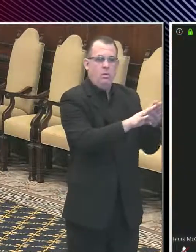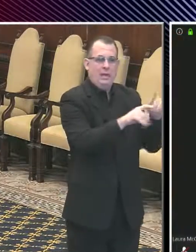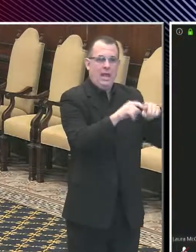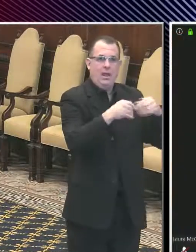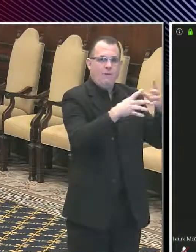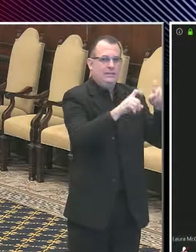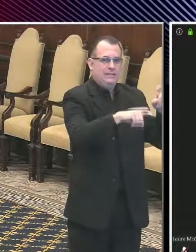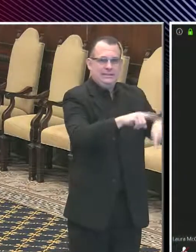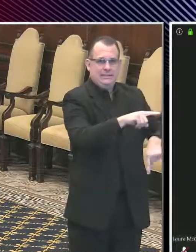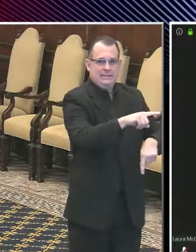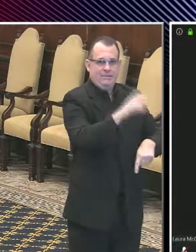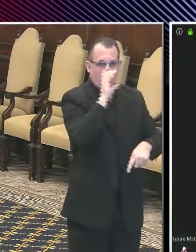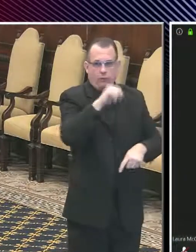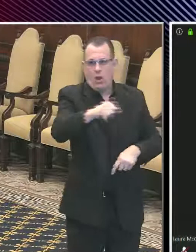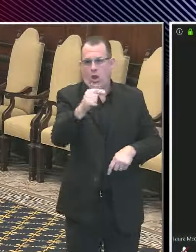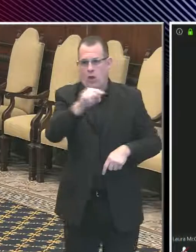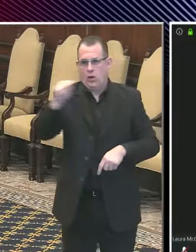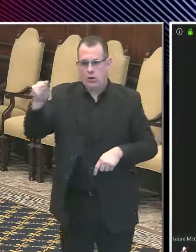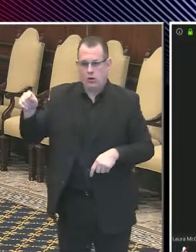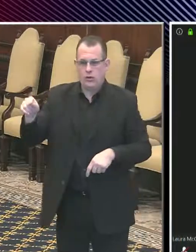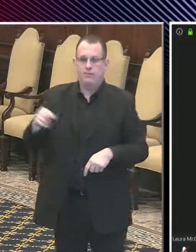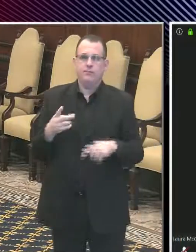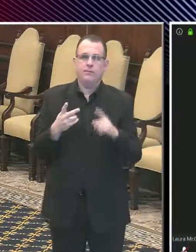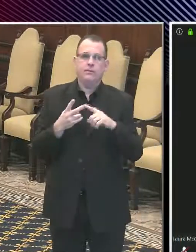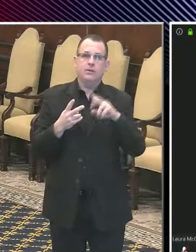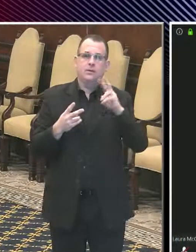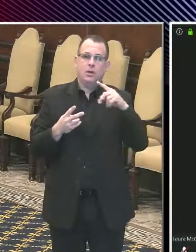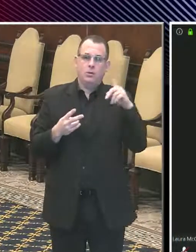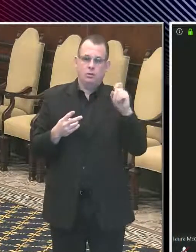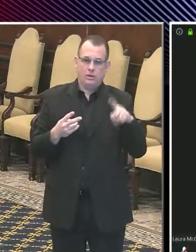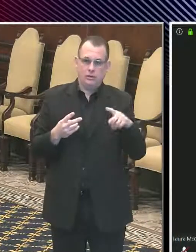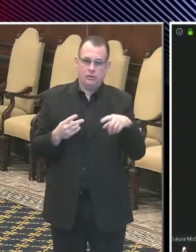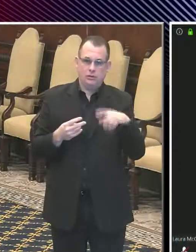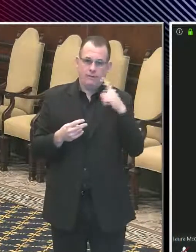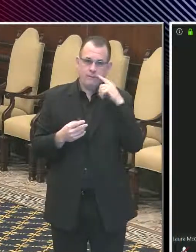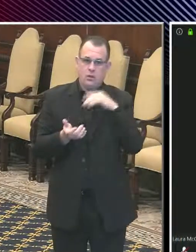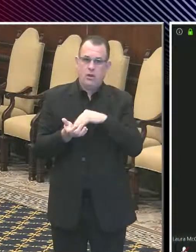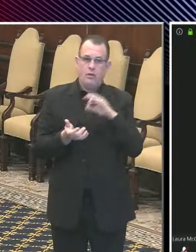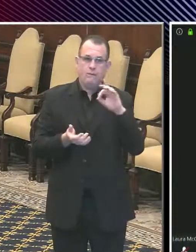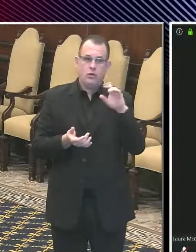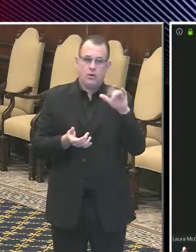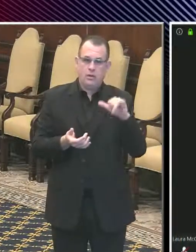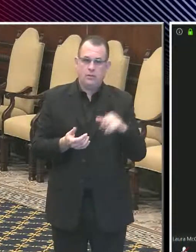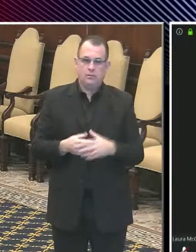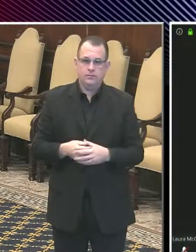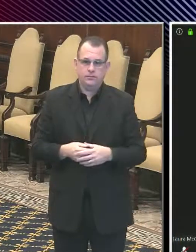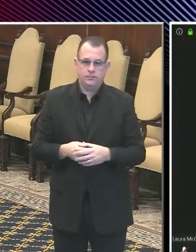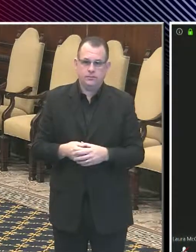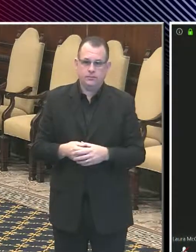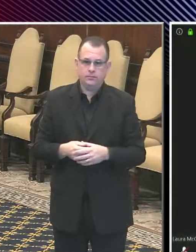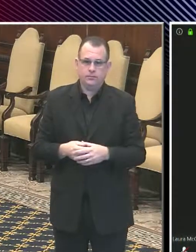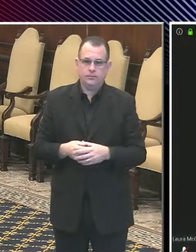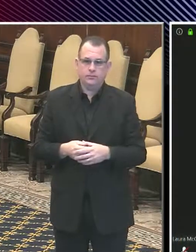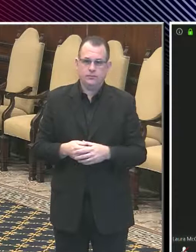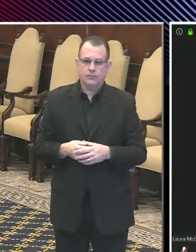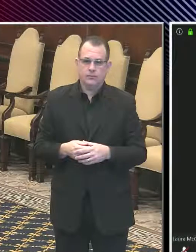Okay. And another question for Dr. Farley about the contact tracing. I think you mentioned yesterday that